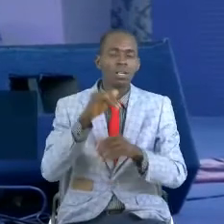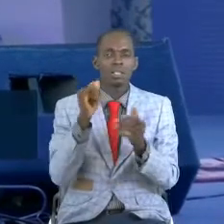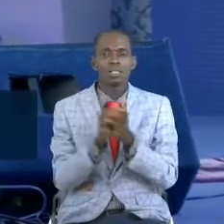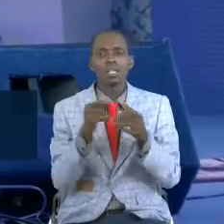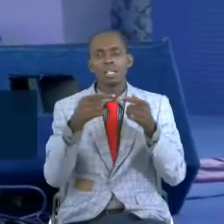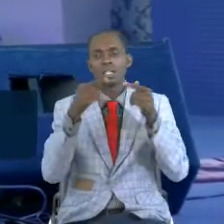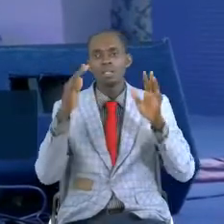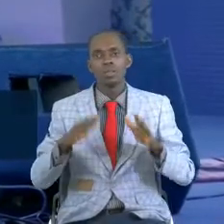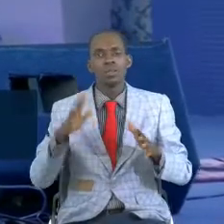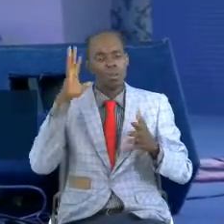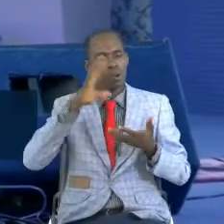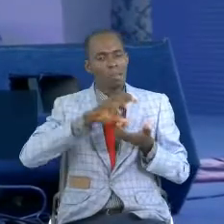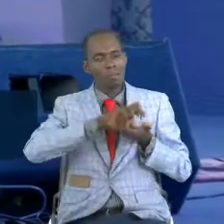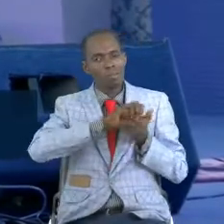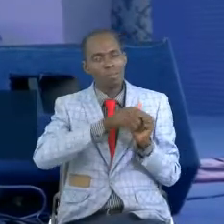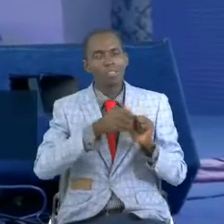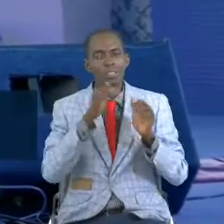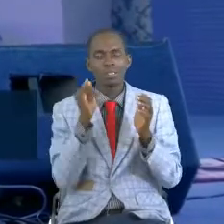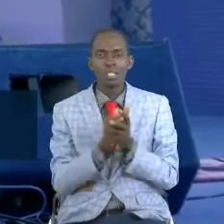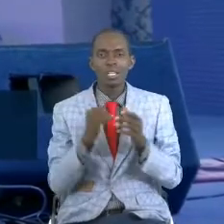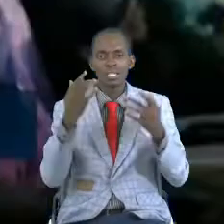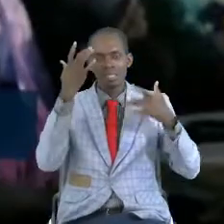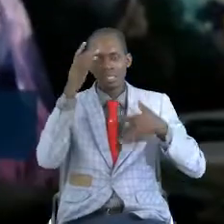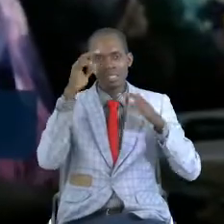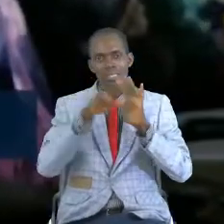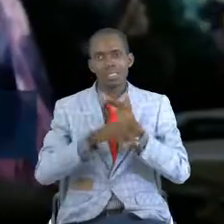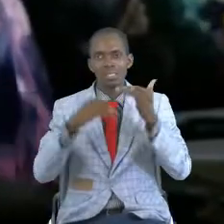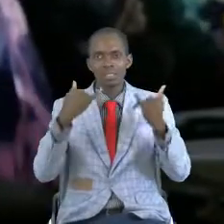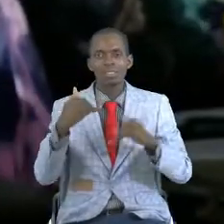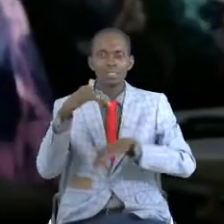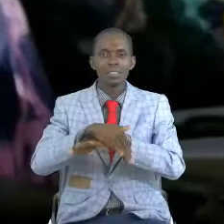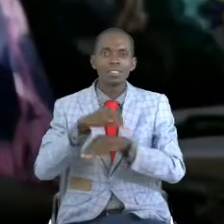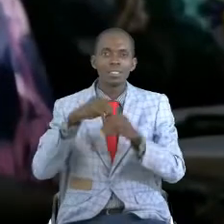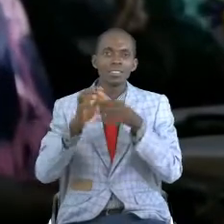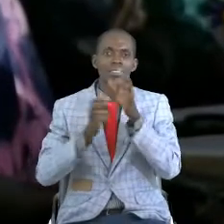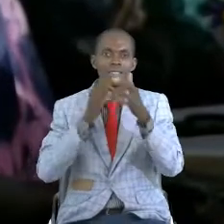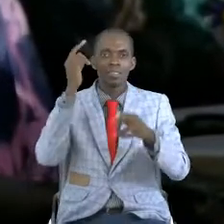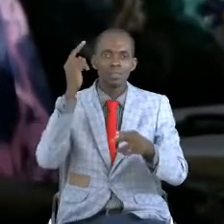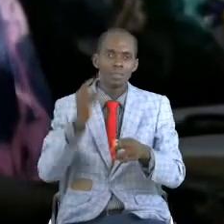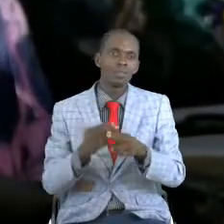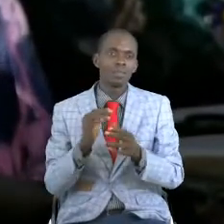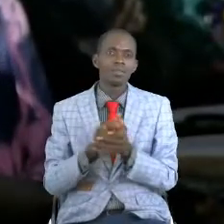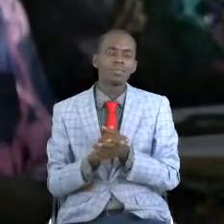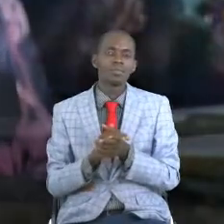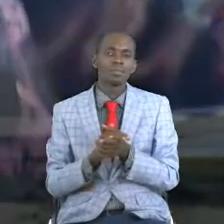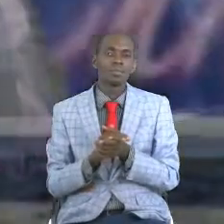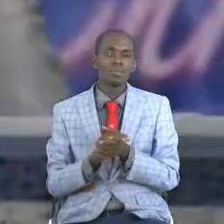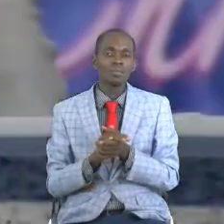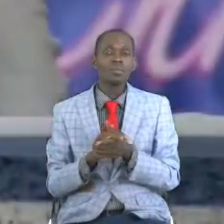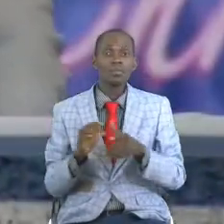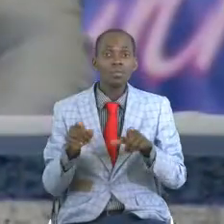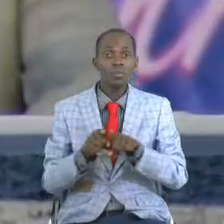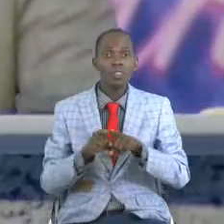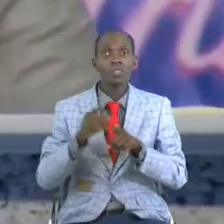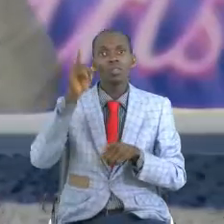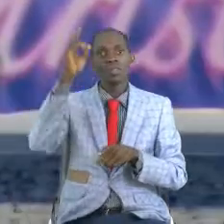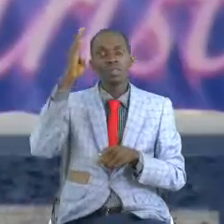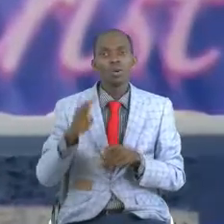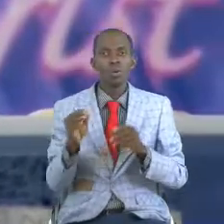that sickness tonight in Jesus' name. Even God with a recompense, and he